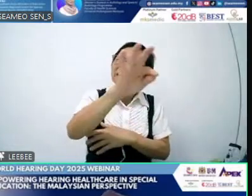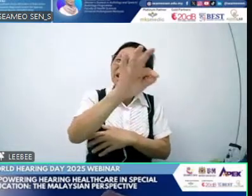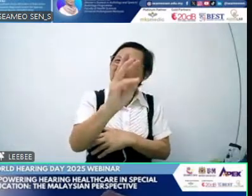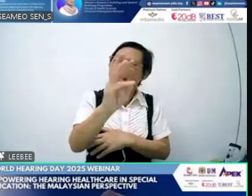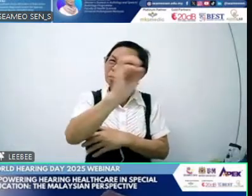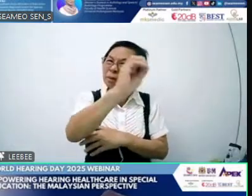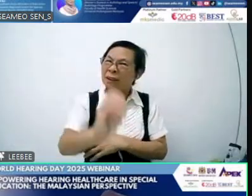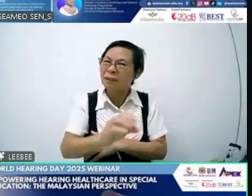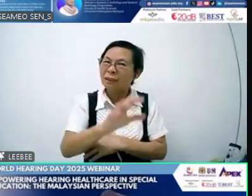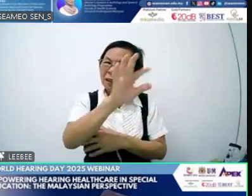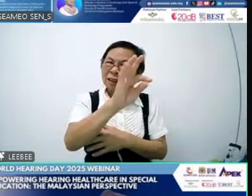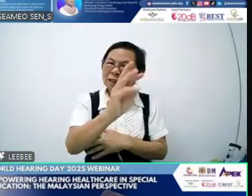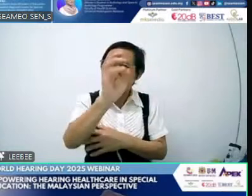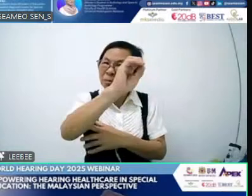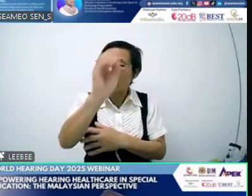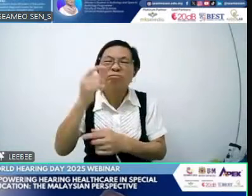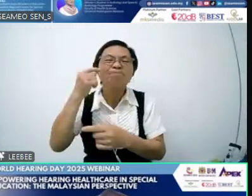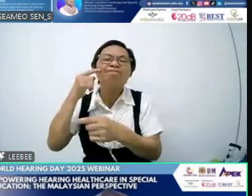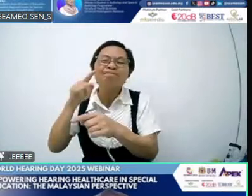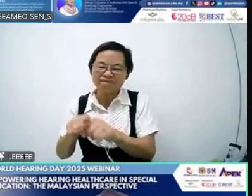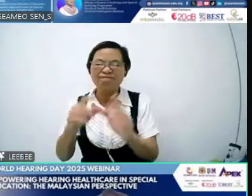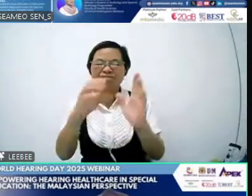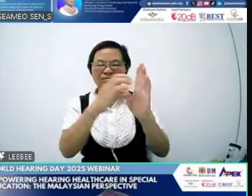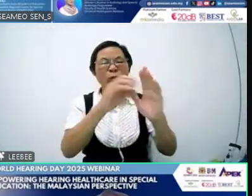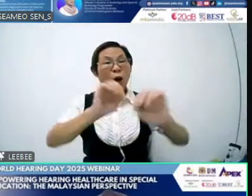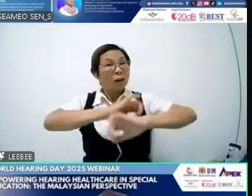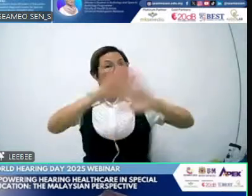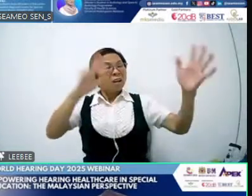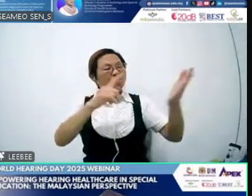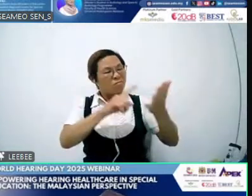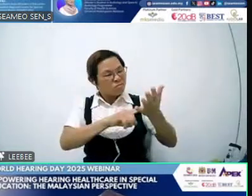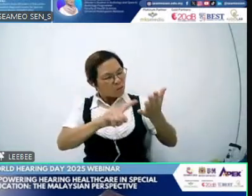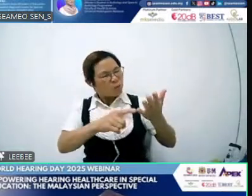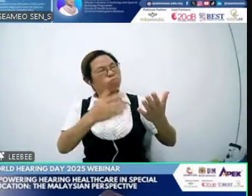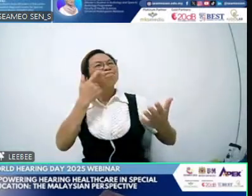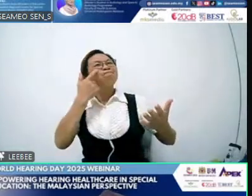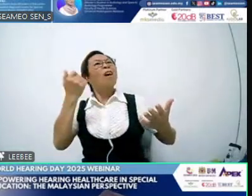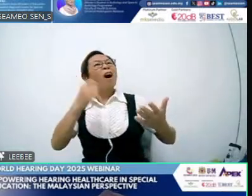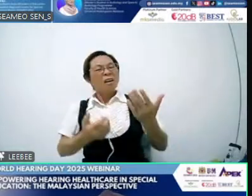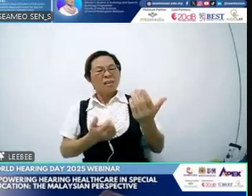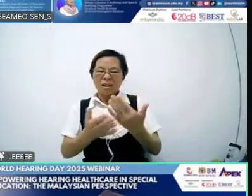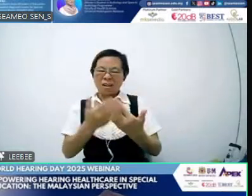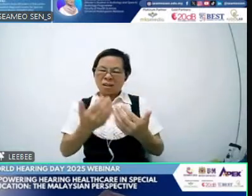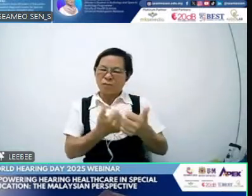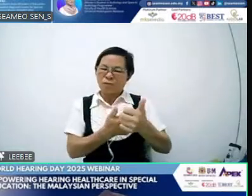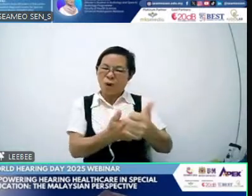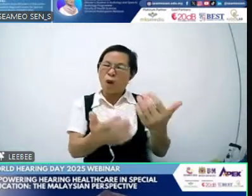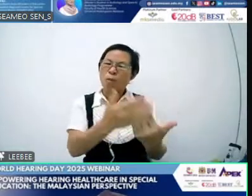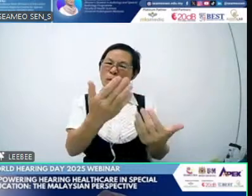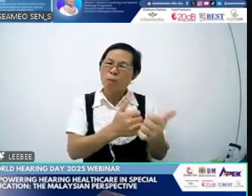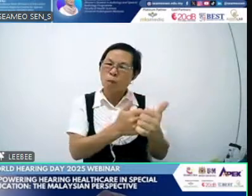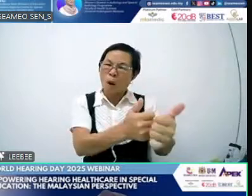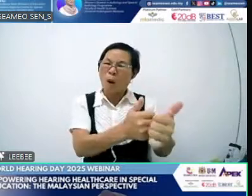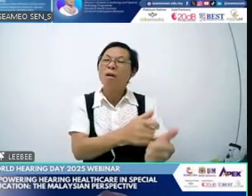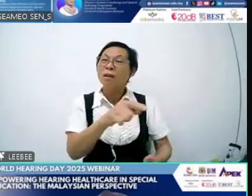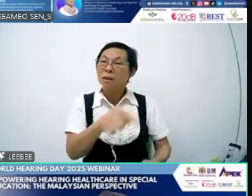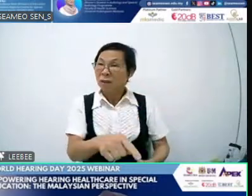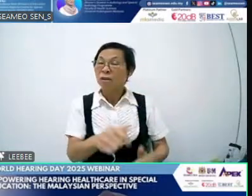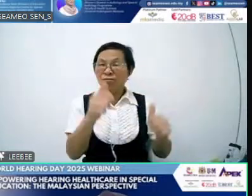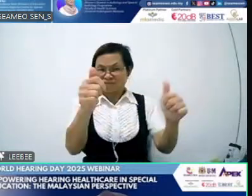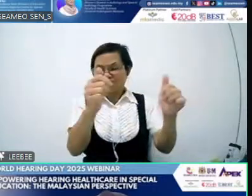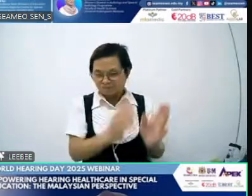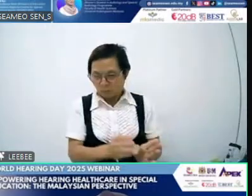96% of parents agreed the module was clear and easy to follow, showing that the content was well